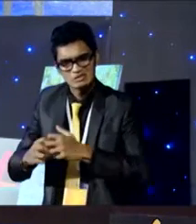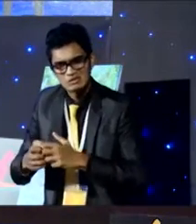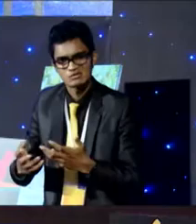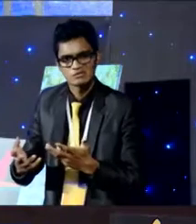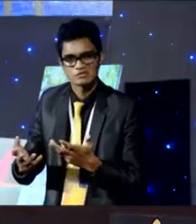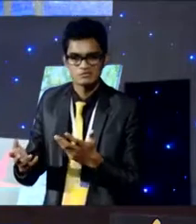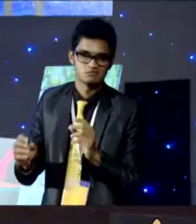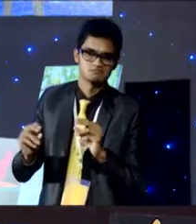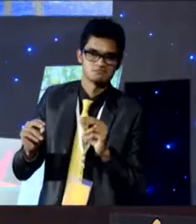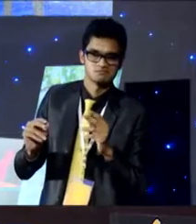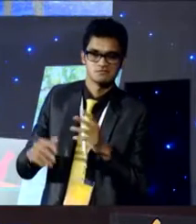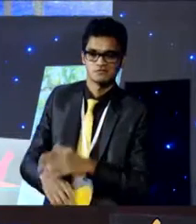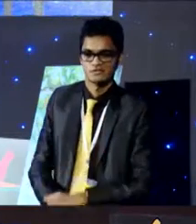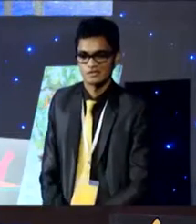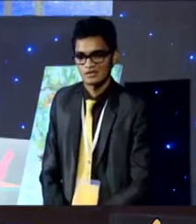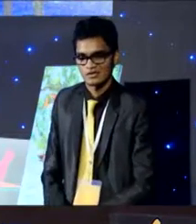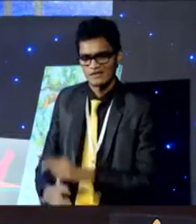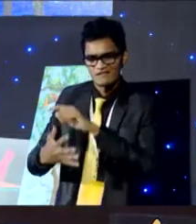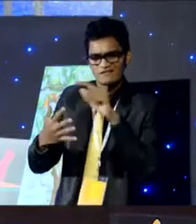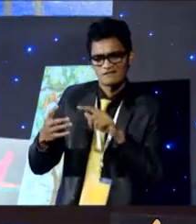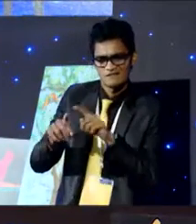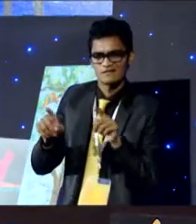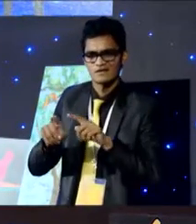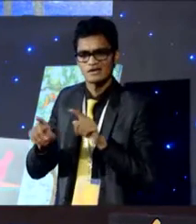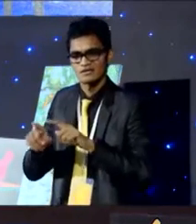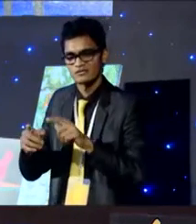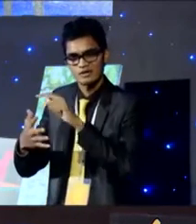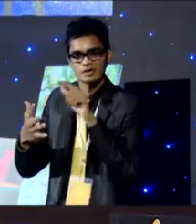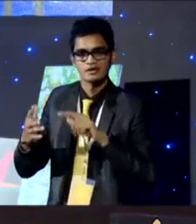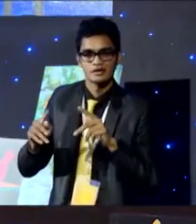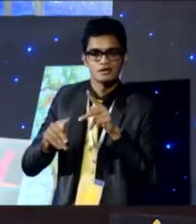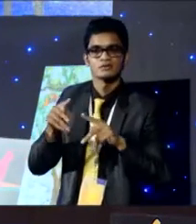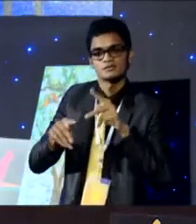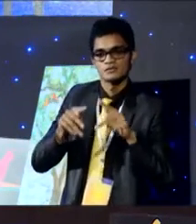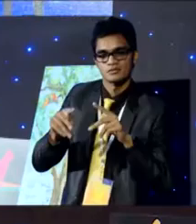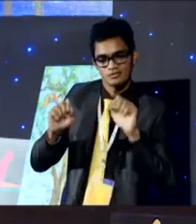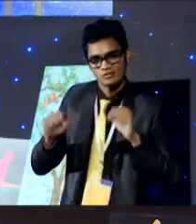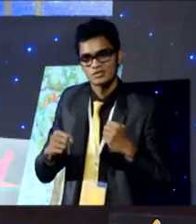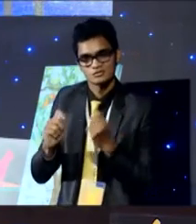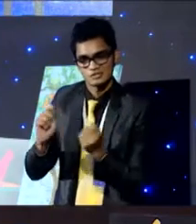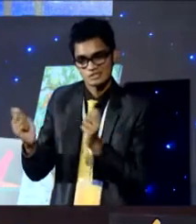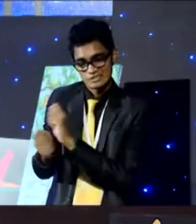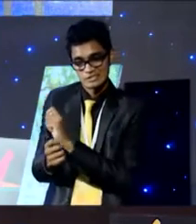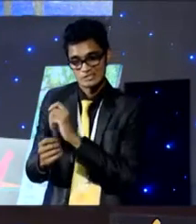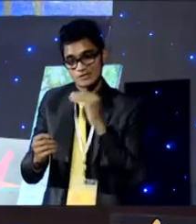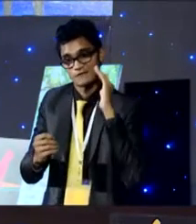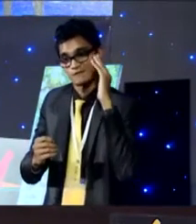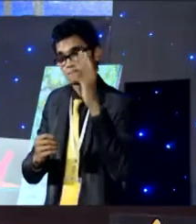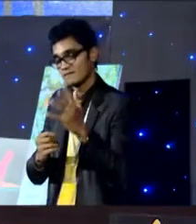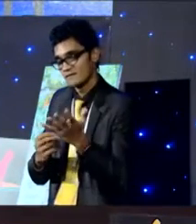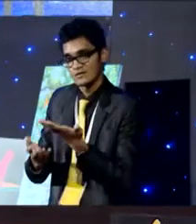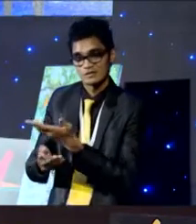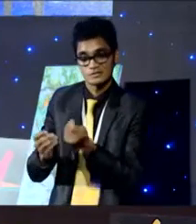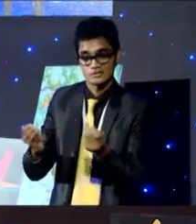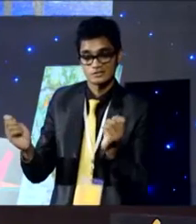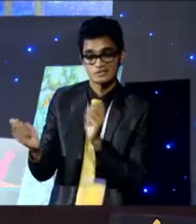are 5 stakeholders involved in which can actually work for tomorrow in making the